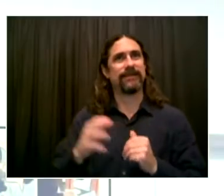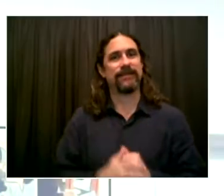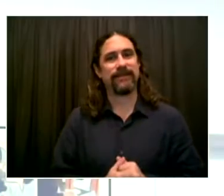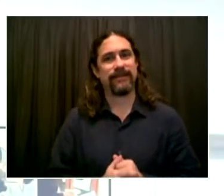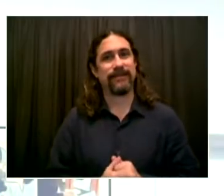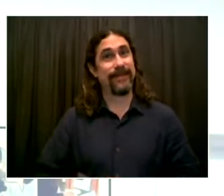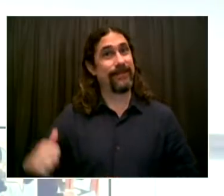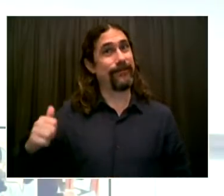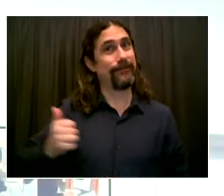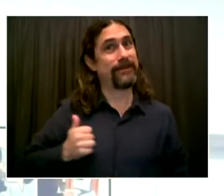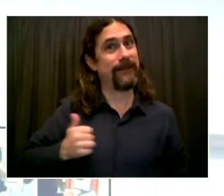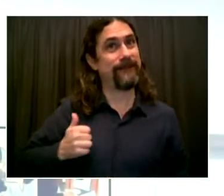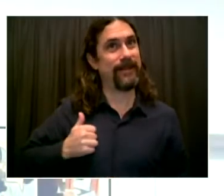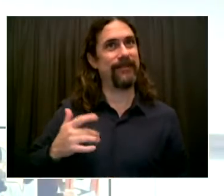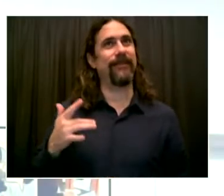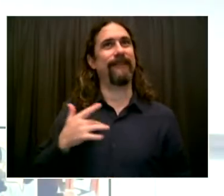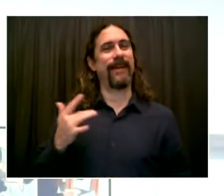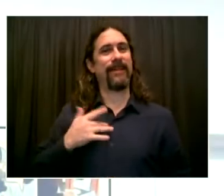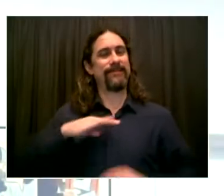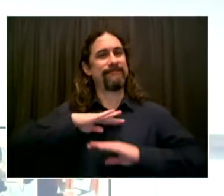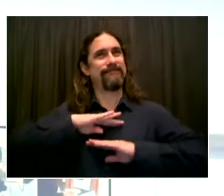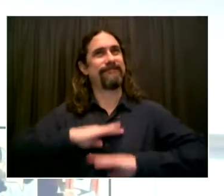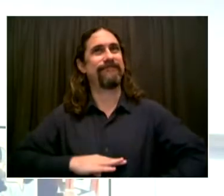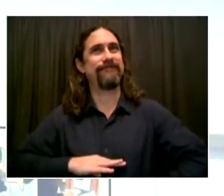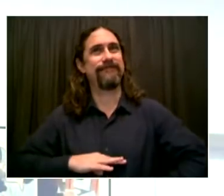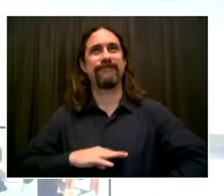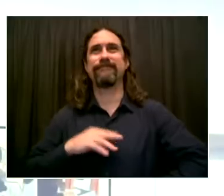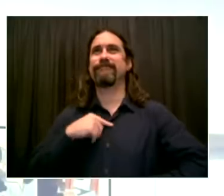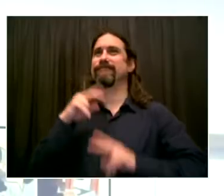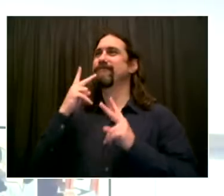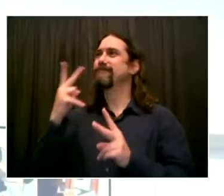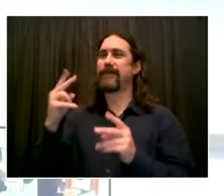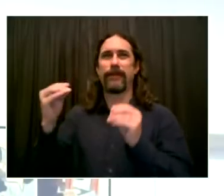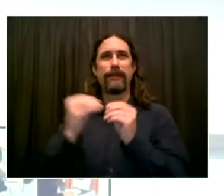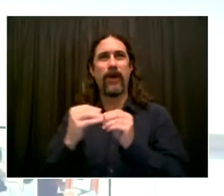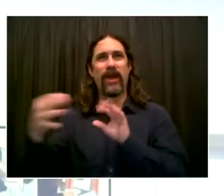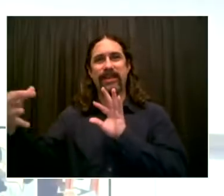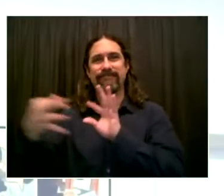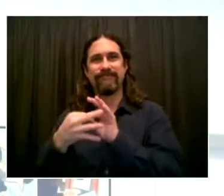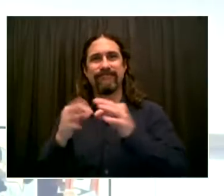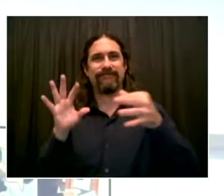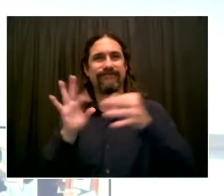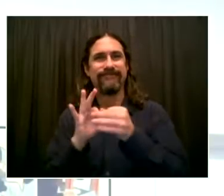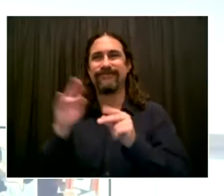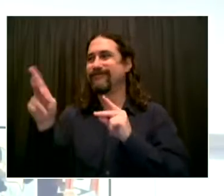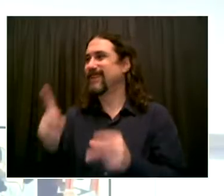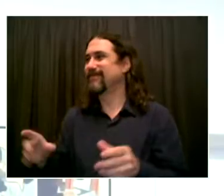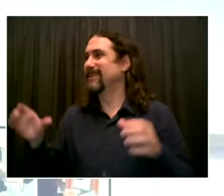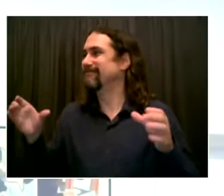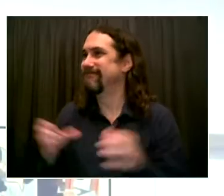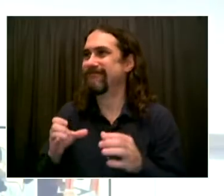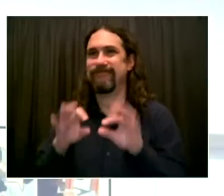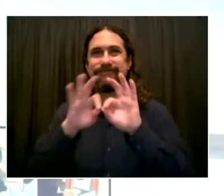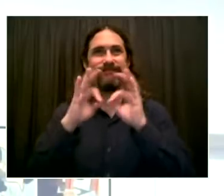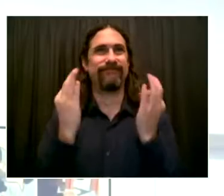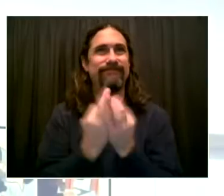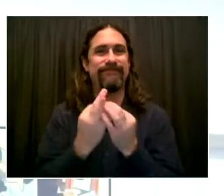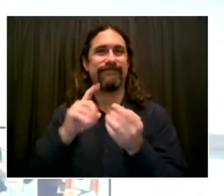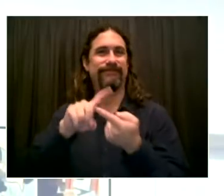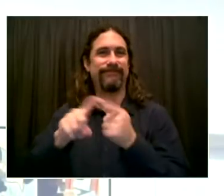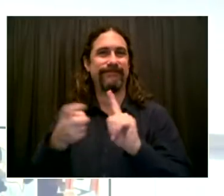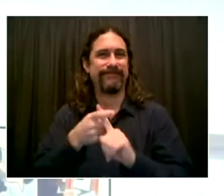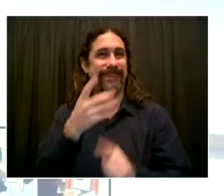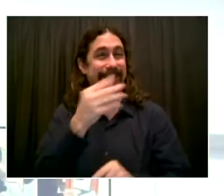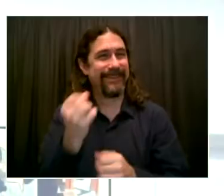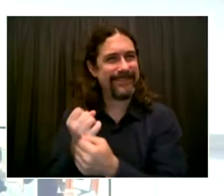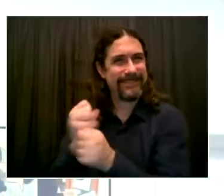the opportunity to do it more safely and healthfully compared to this time last year. We have made progress against COVID-19